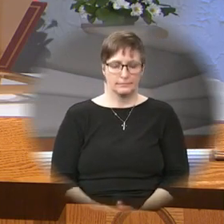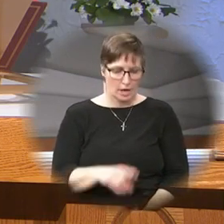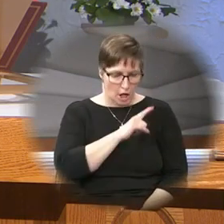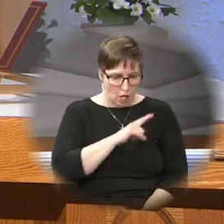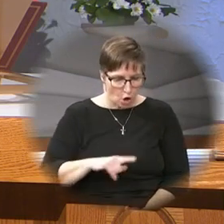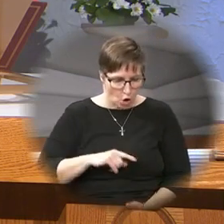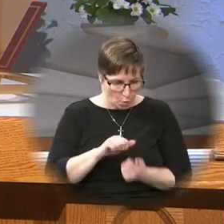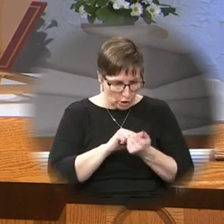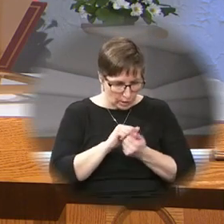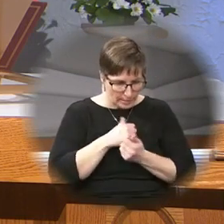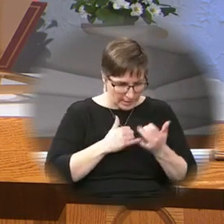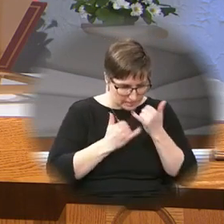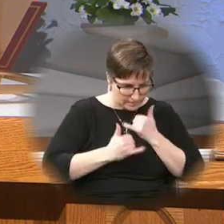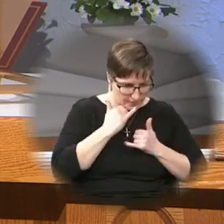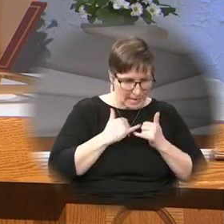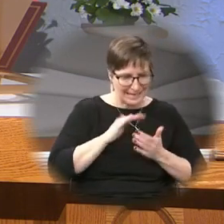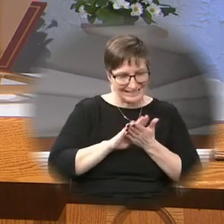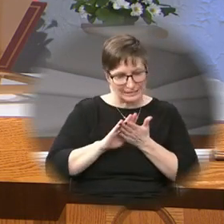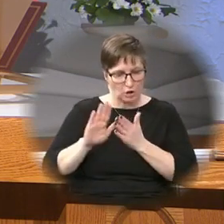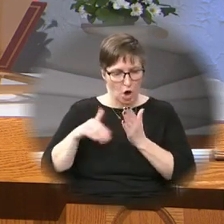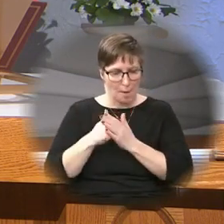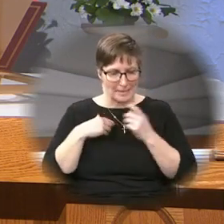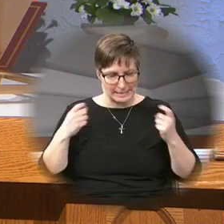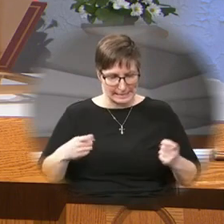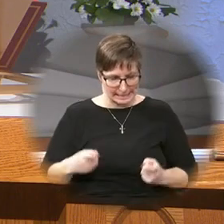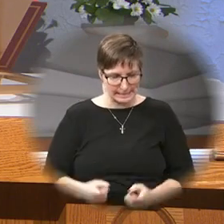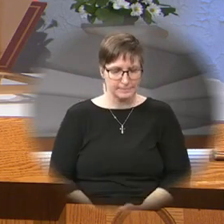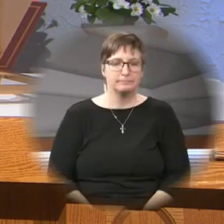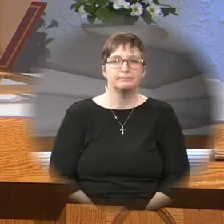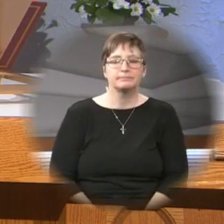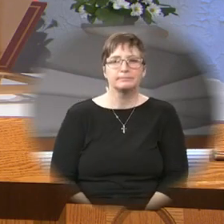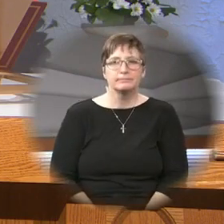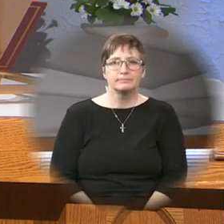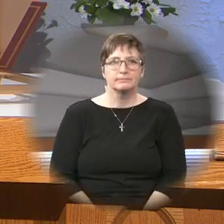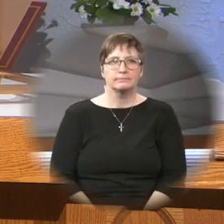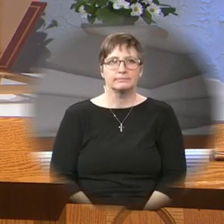Lord, wash away my iniquities and cleanse me of my sins.